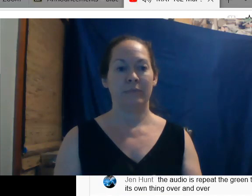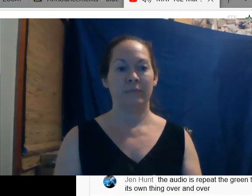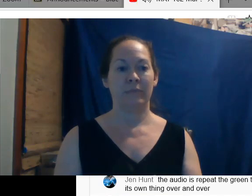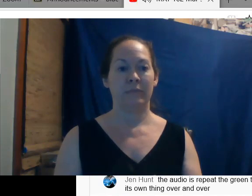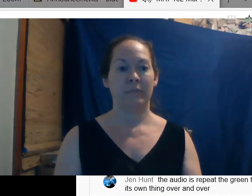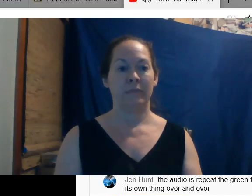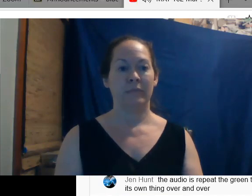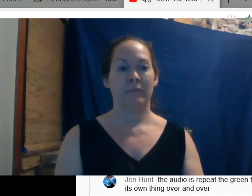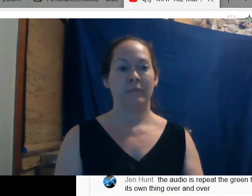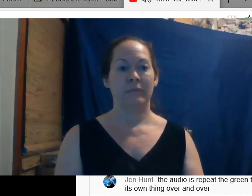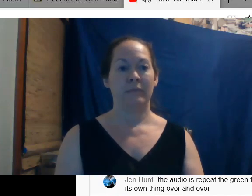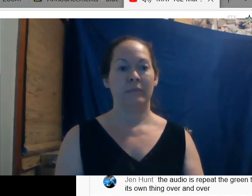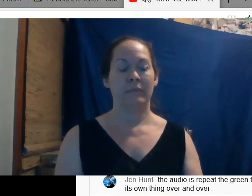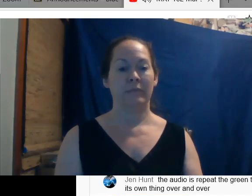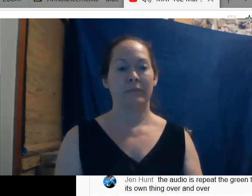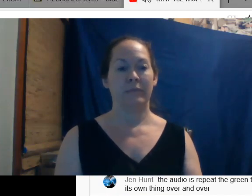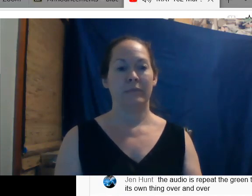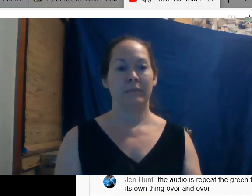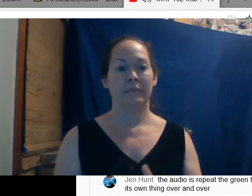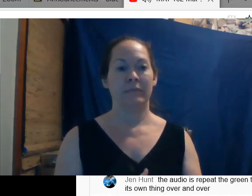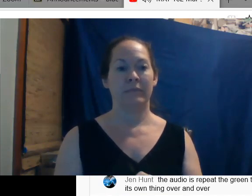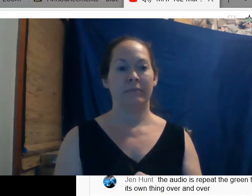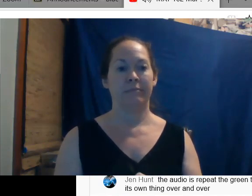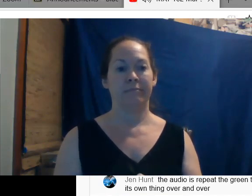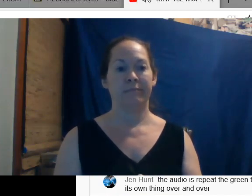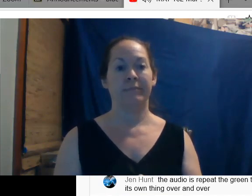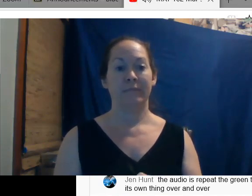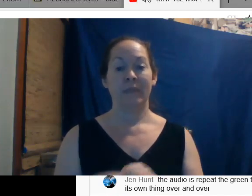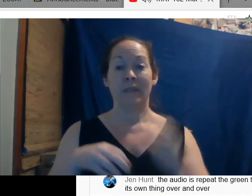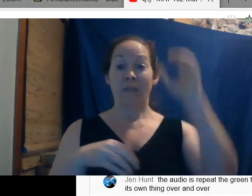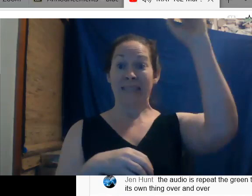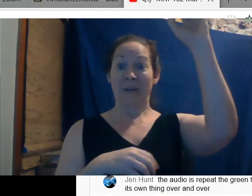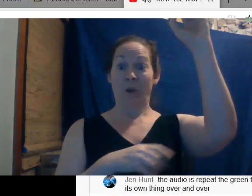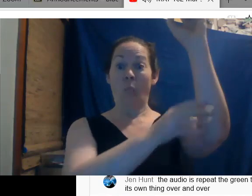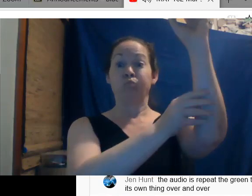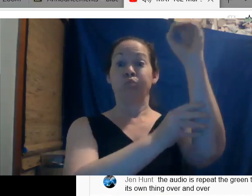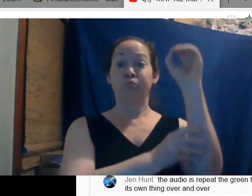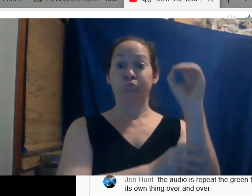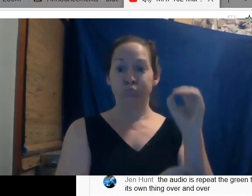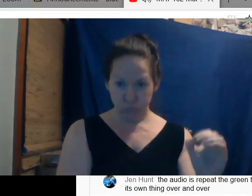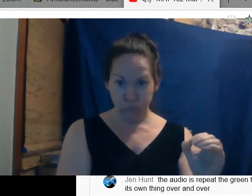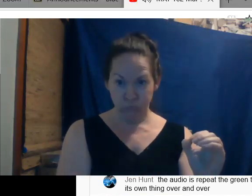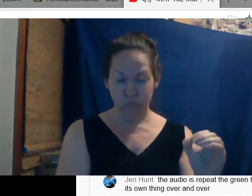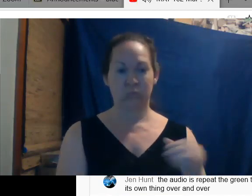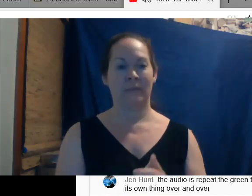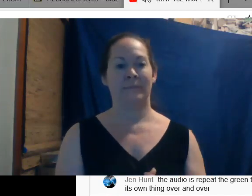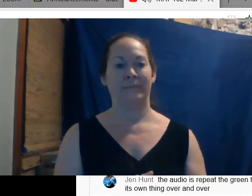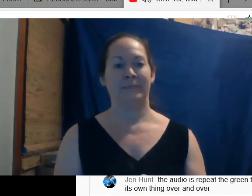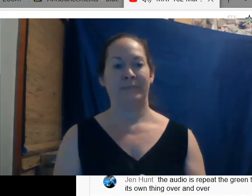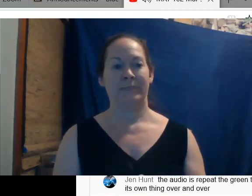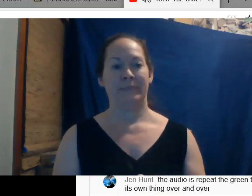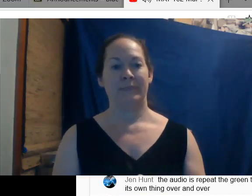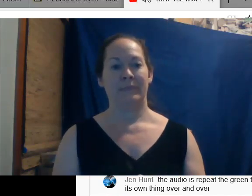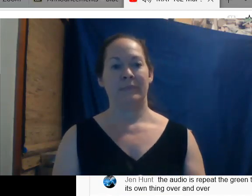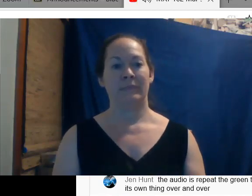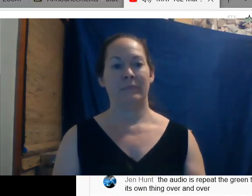gives me 9, and so I have 9 left over. I bring down the 0 because I am now moving into my next place. I'm moving into the